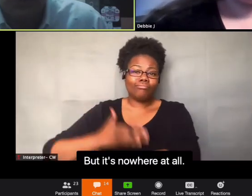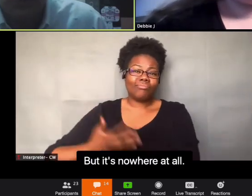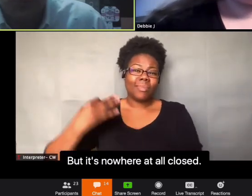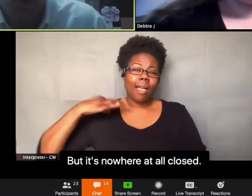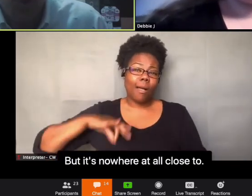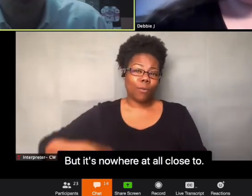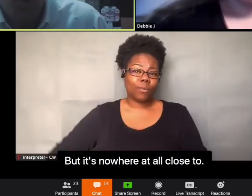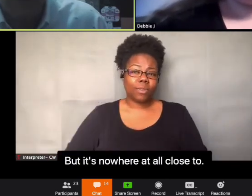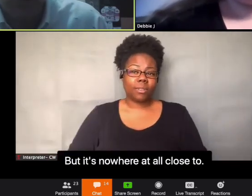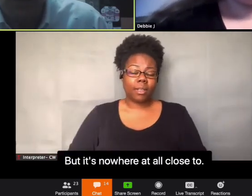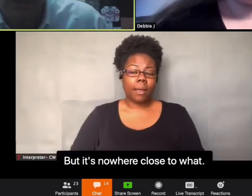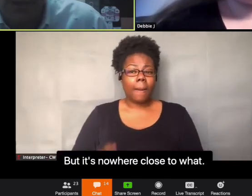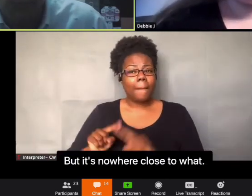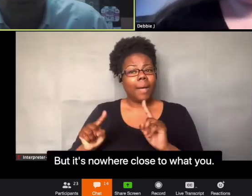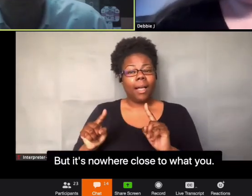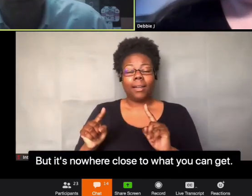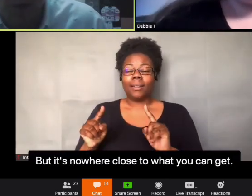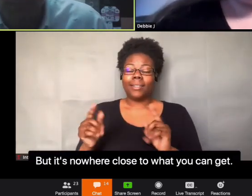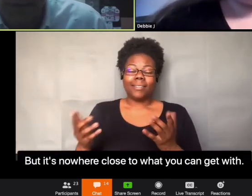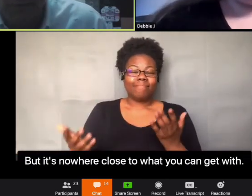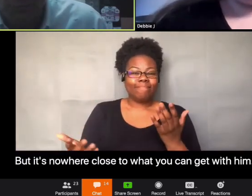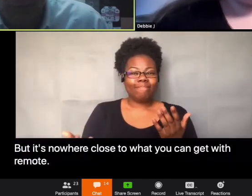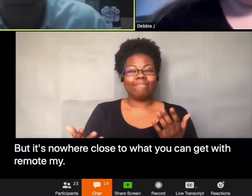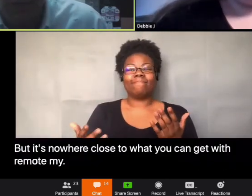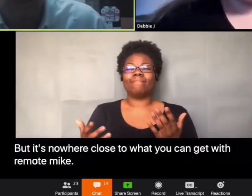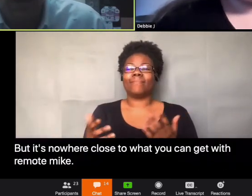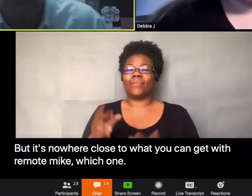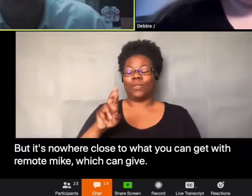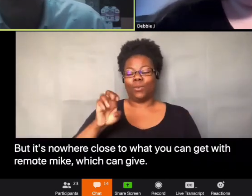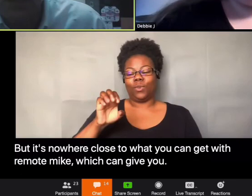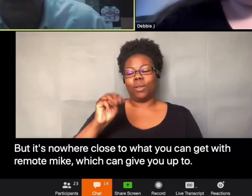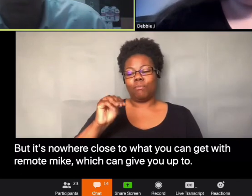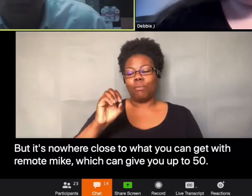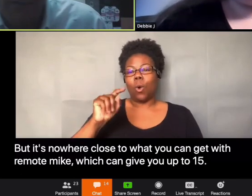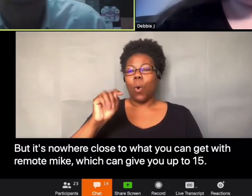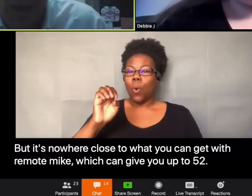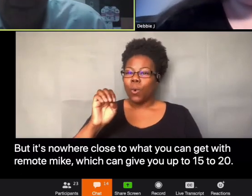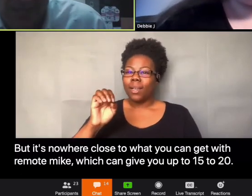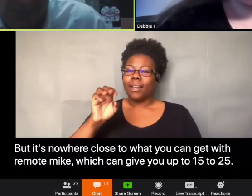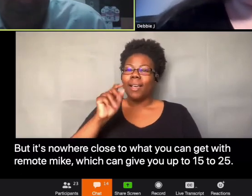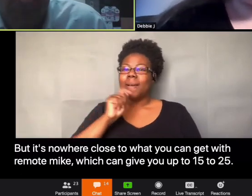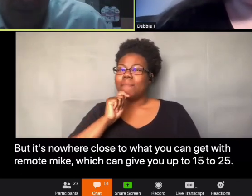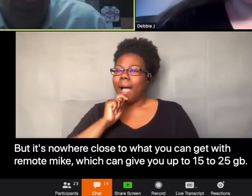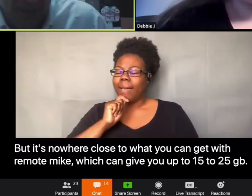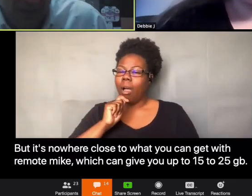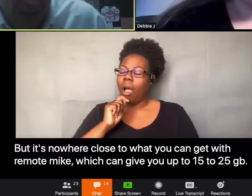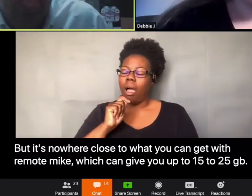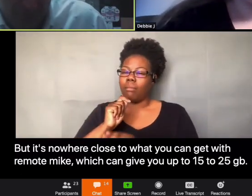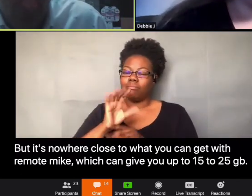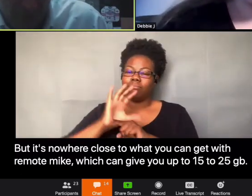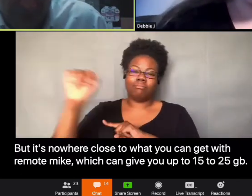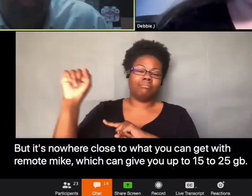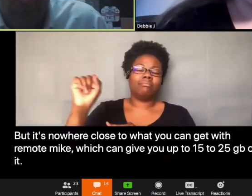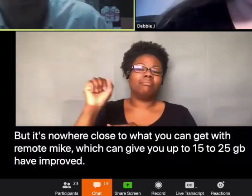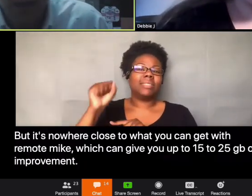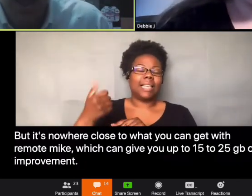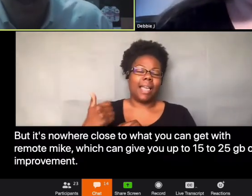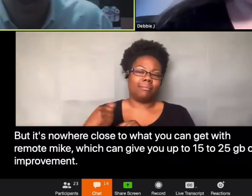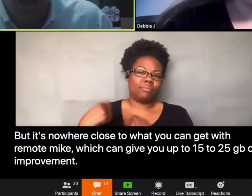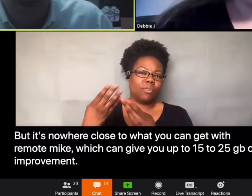close to what you can get with remote mic, which can give you up to 15 to 25 dB of